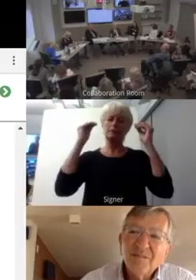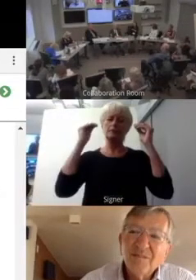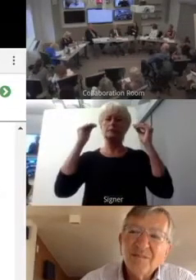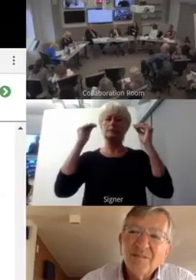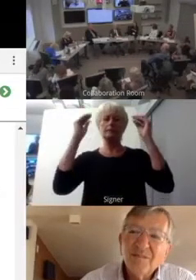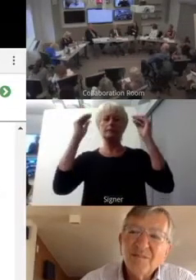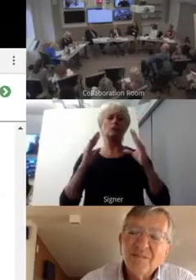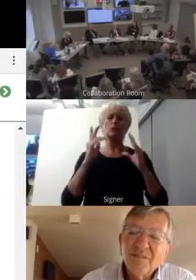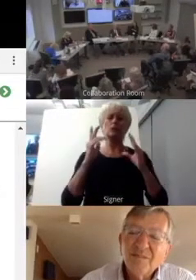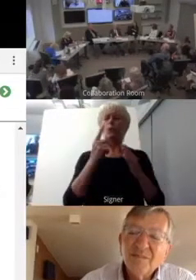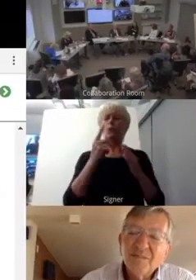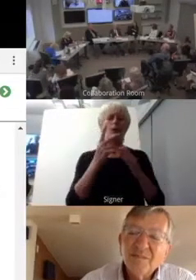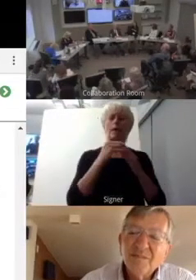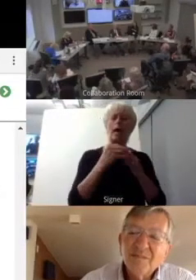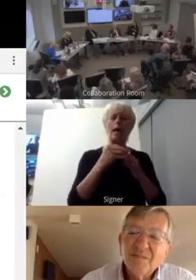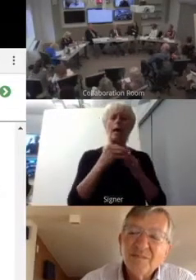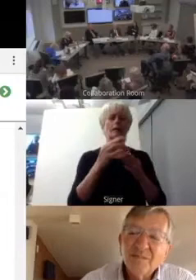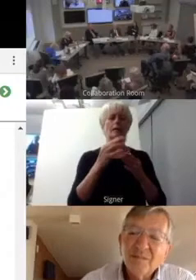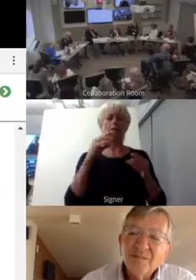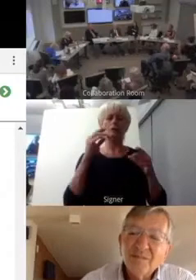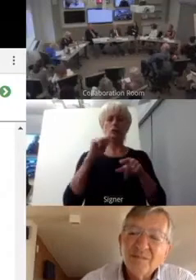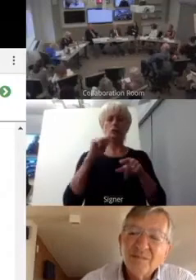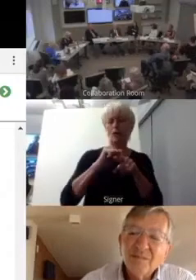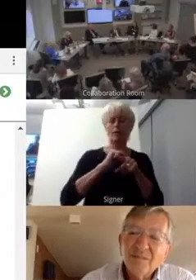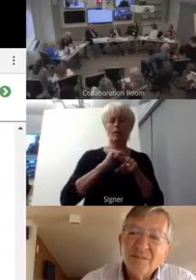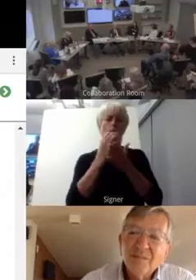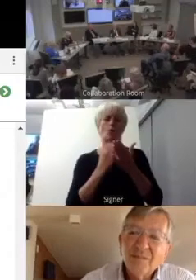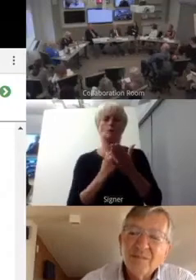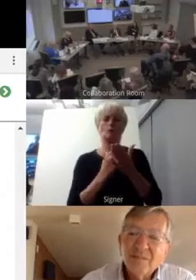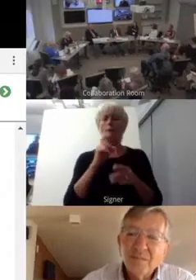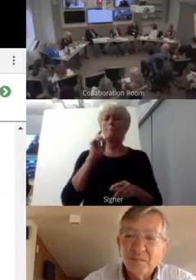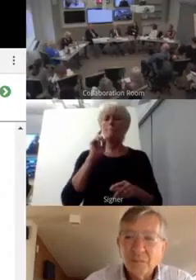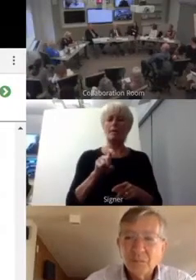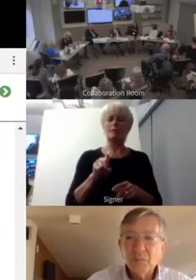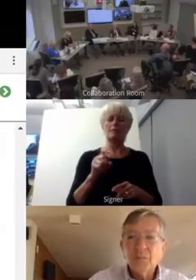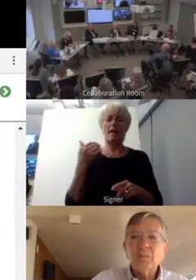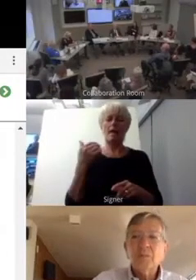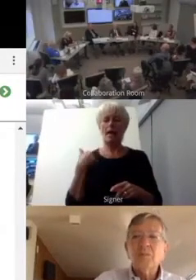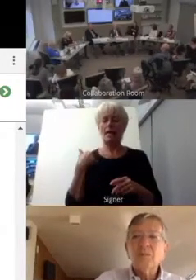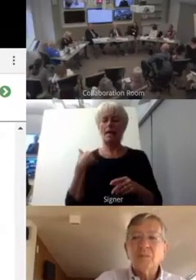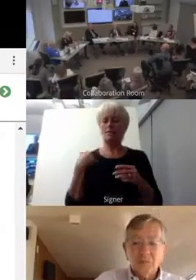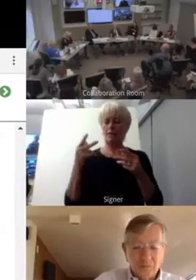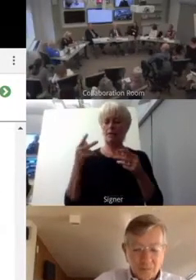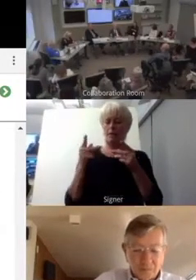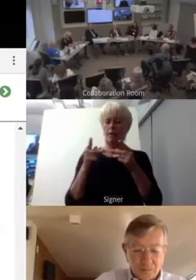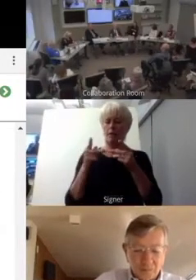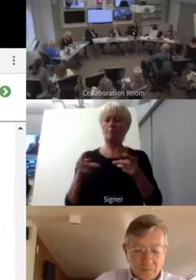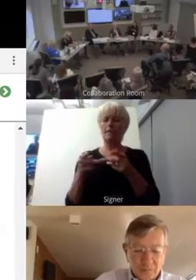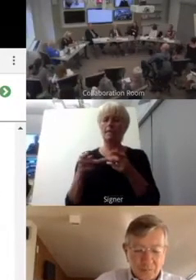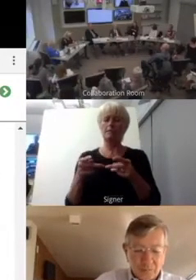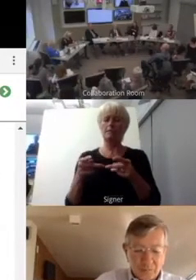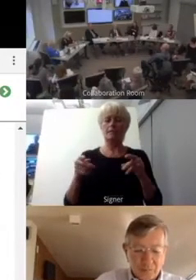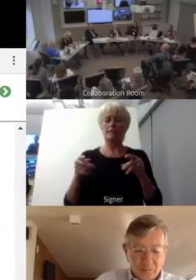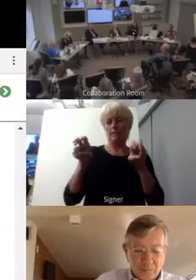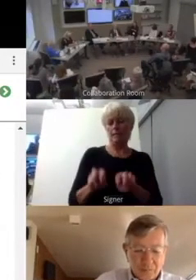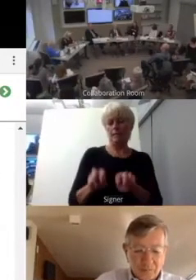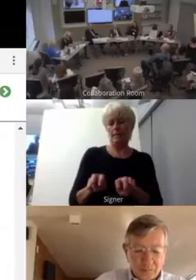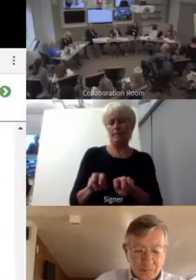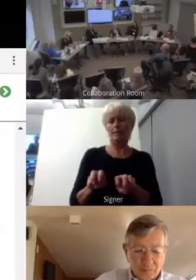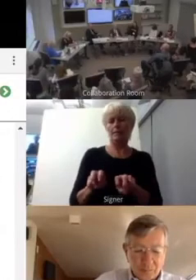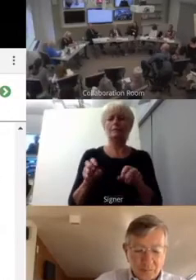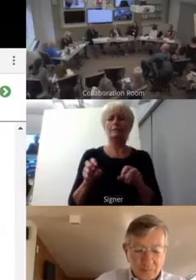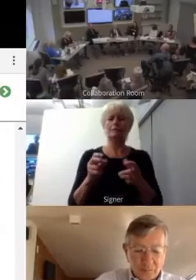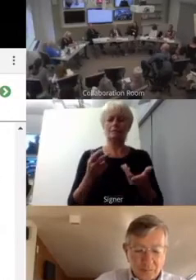to reserve a place, a physical place near him or her for a disabled student at all times, well, this is not